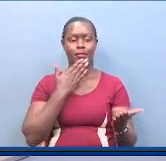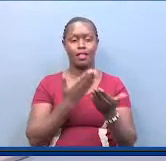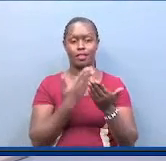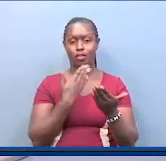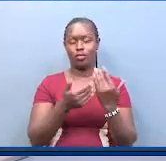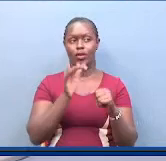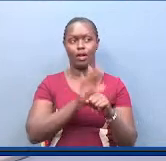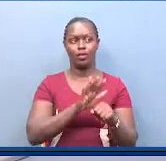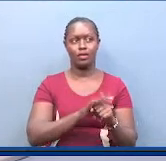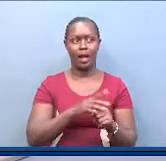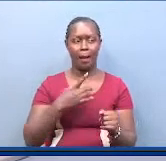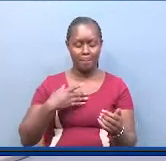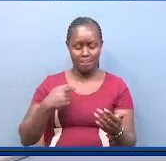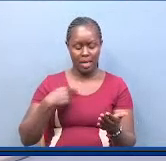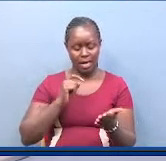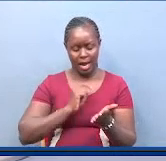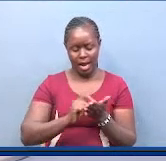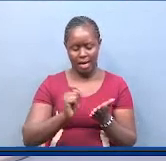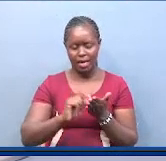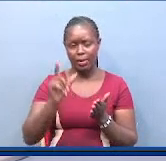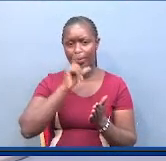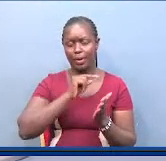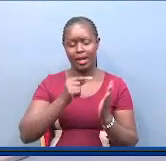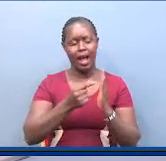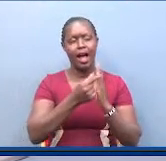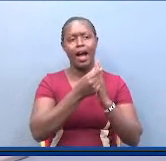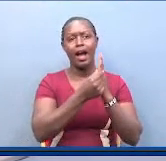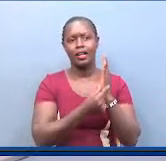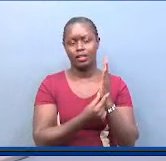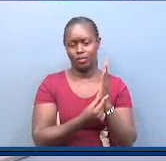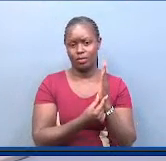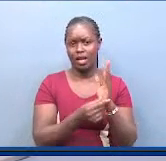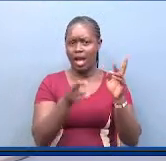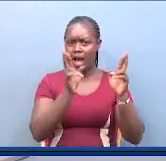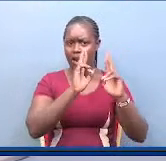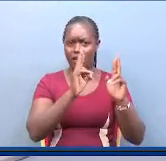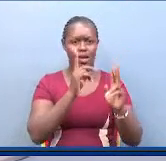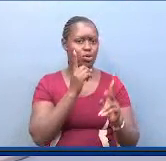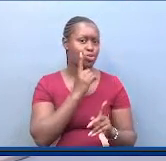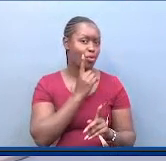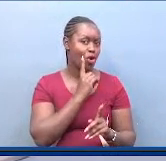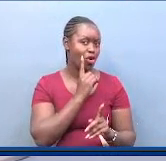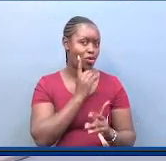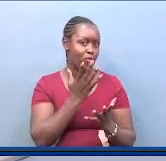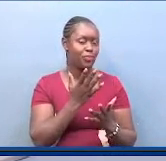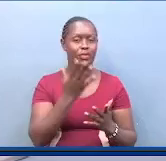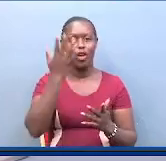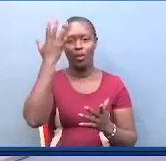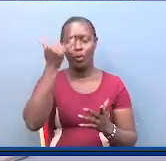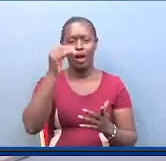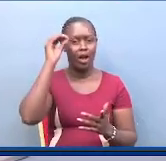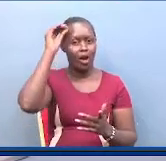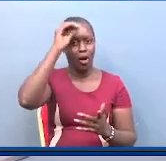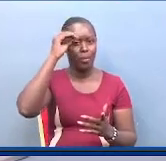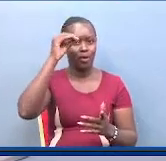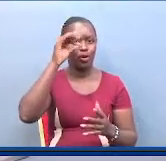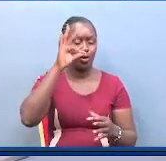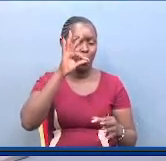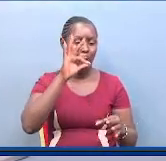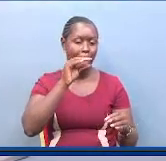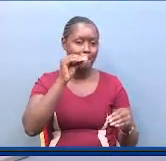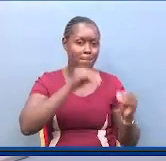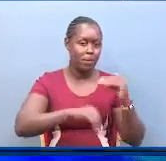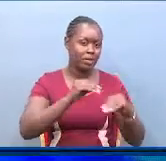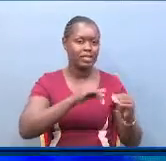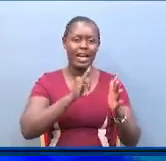article that I think will be out tomorrow on why opinion polls are just opinion